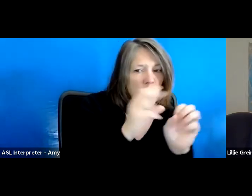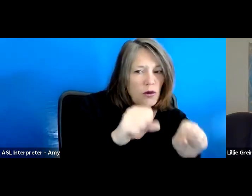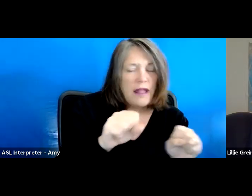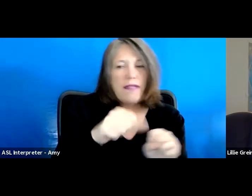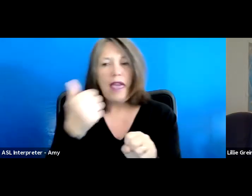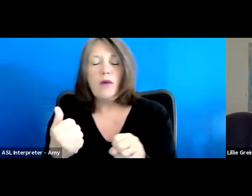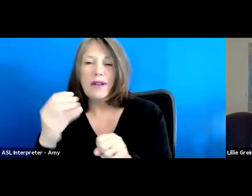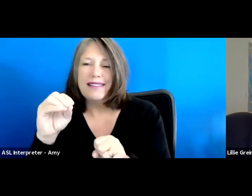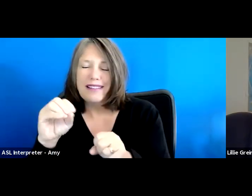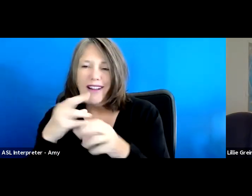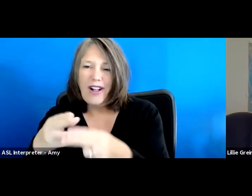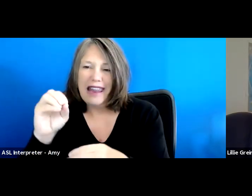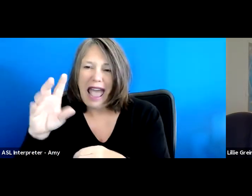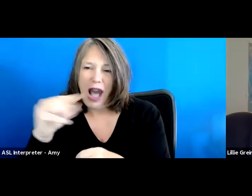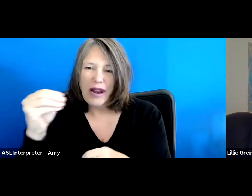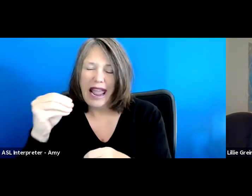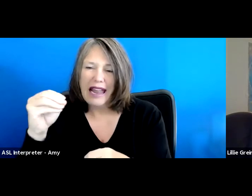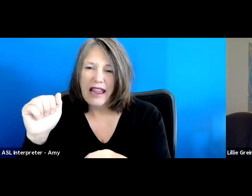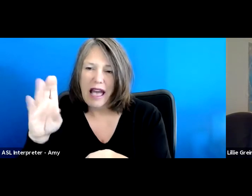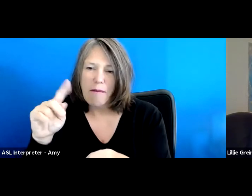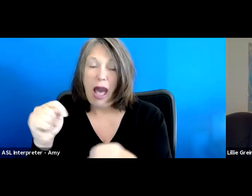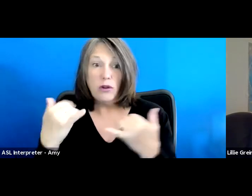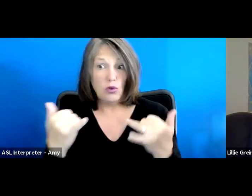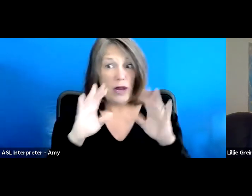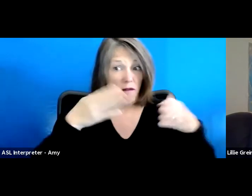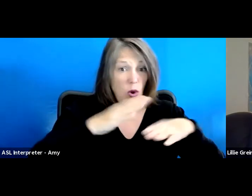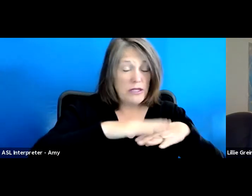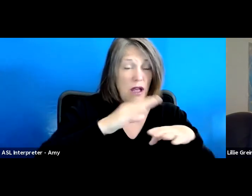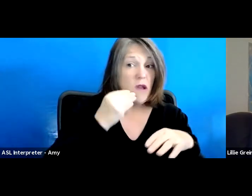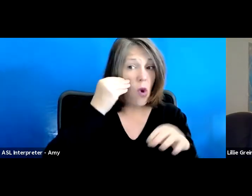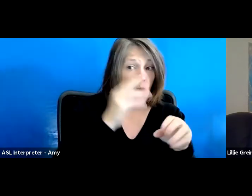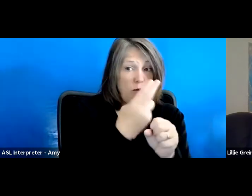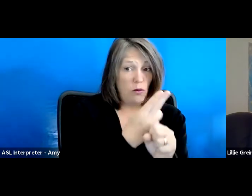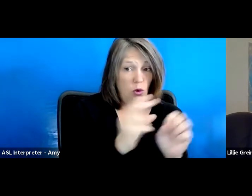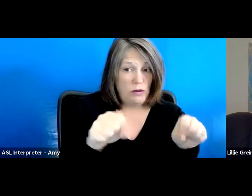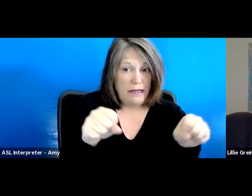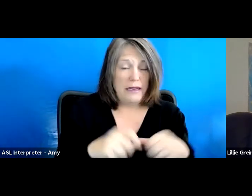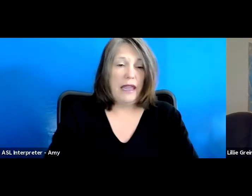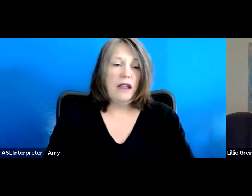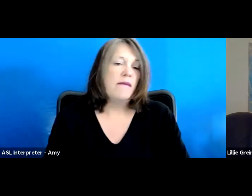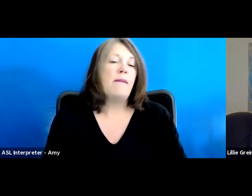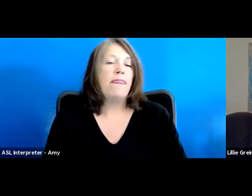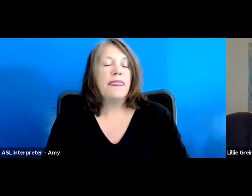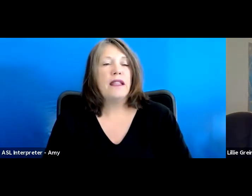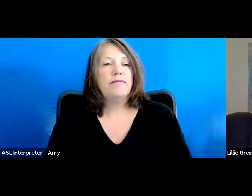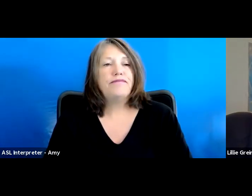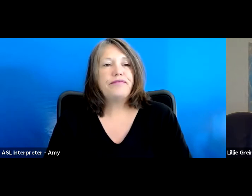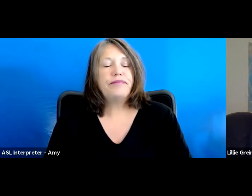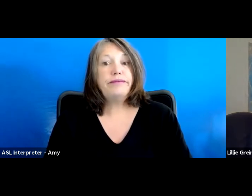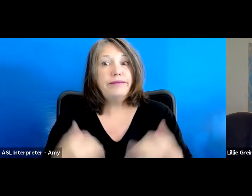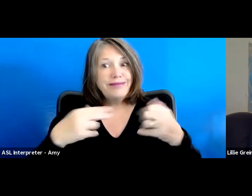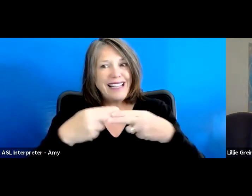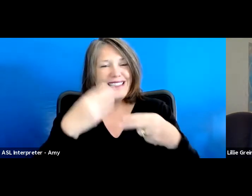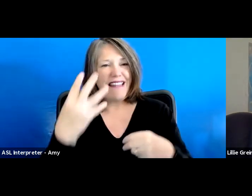Out and About. We're going to be focusing on home usability in this presentation. All right, moving on to slide